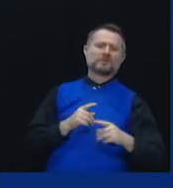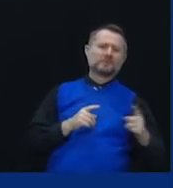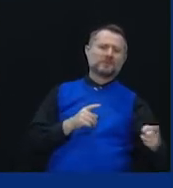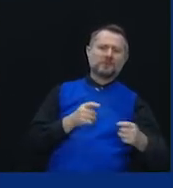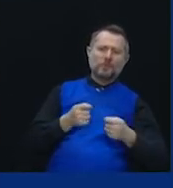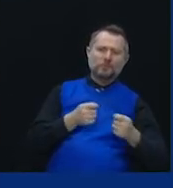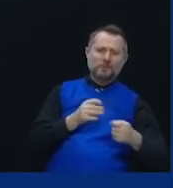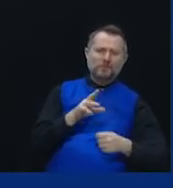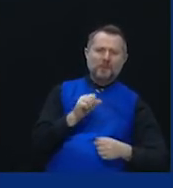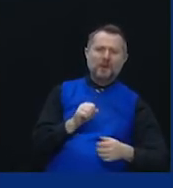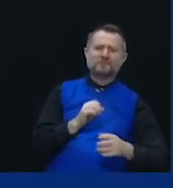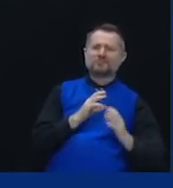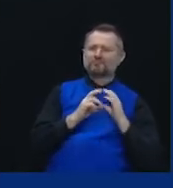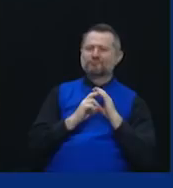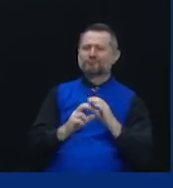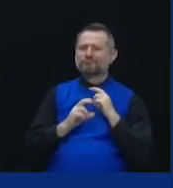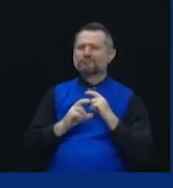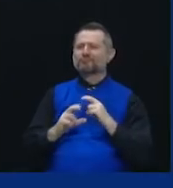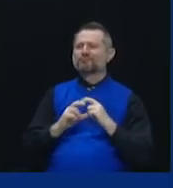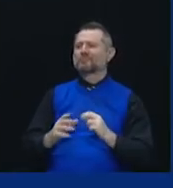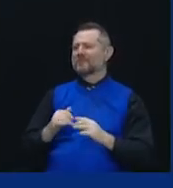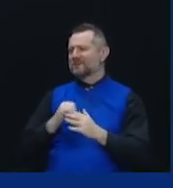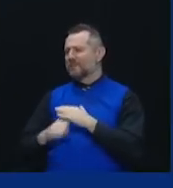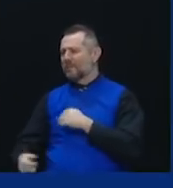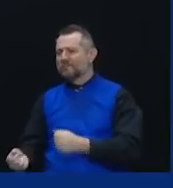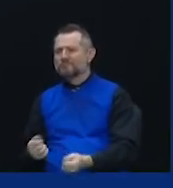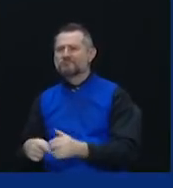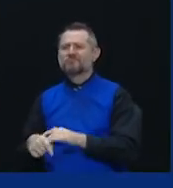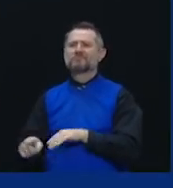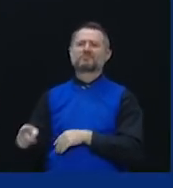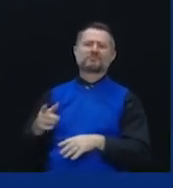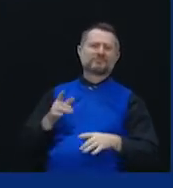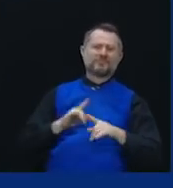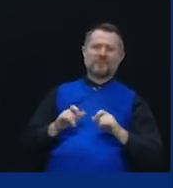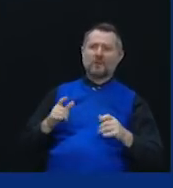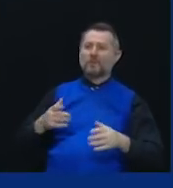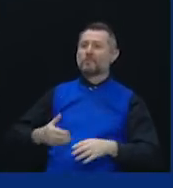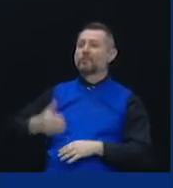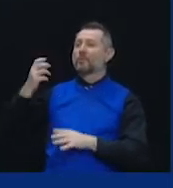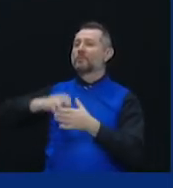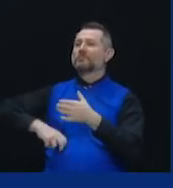they drove our trains, they were up on utility poles, they taught our children in the classroom.